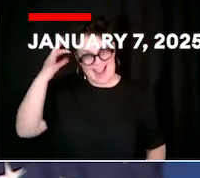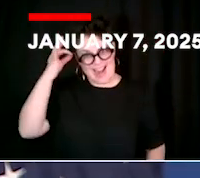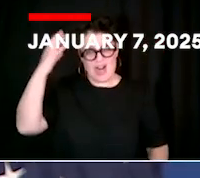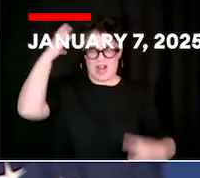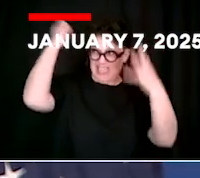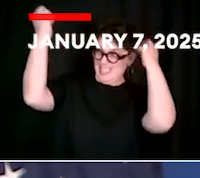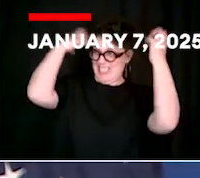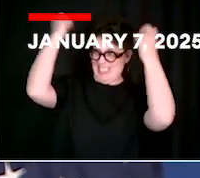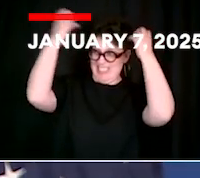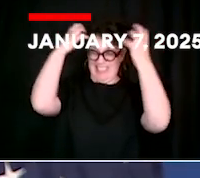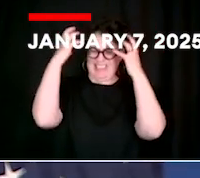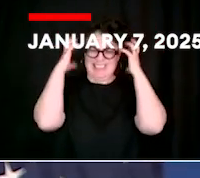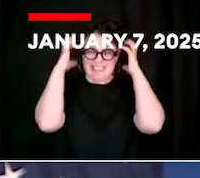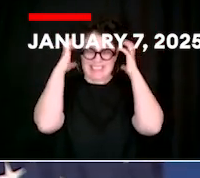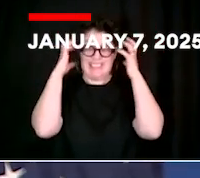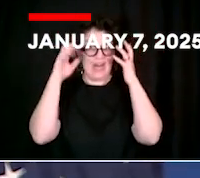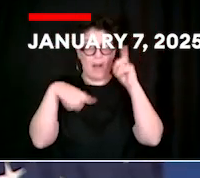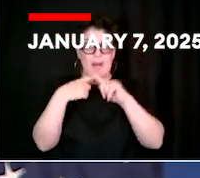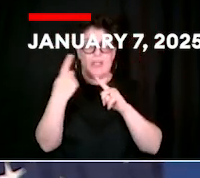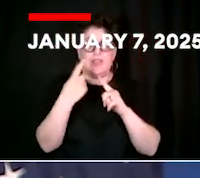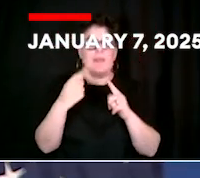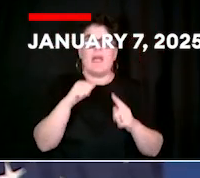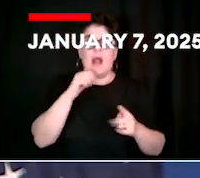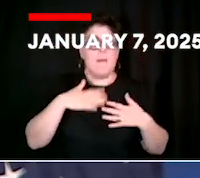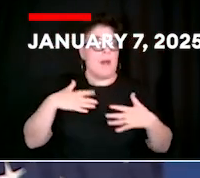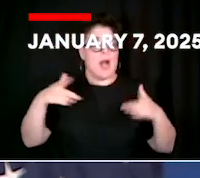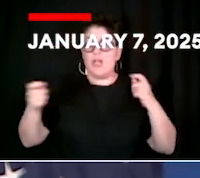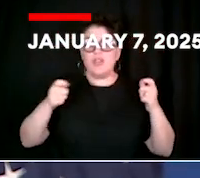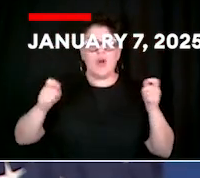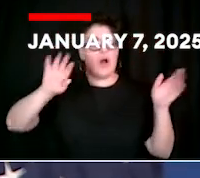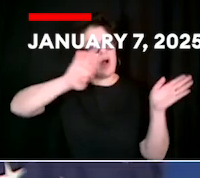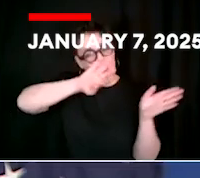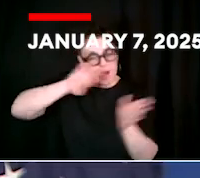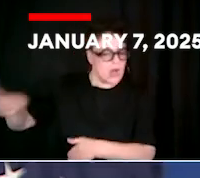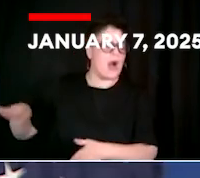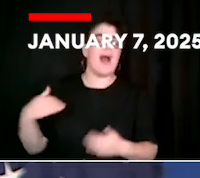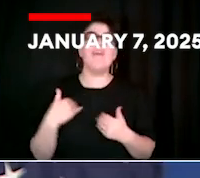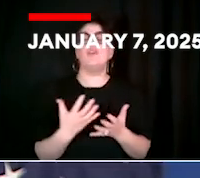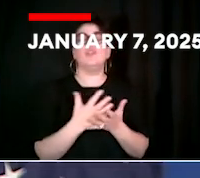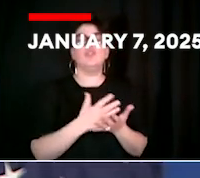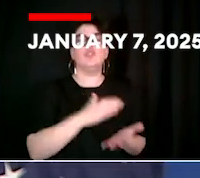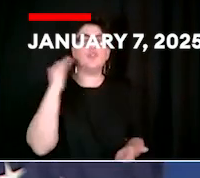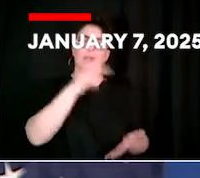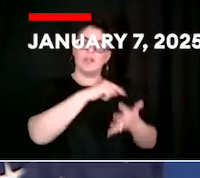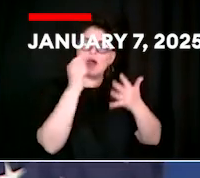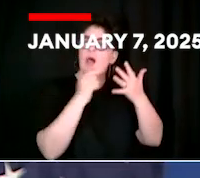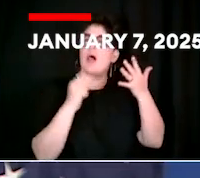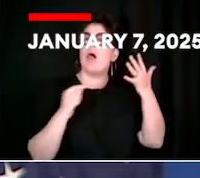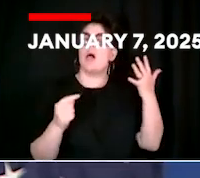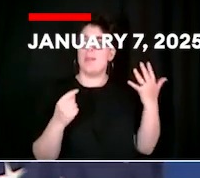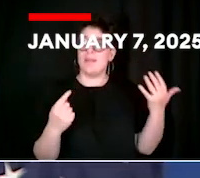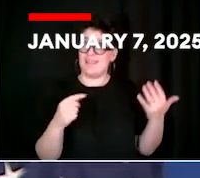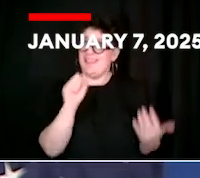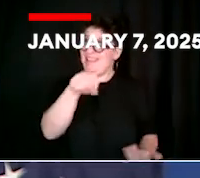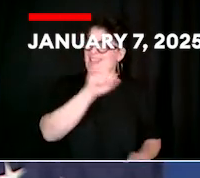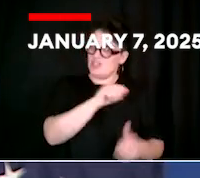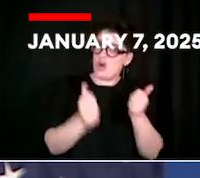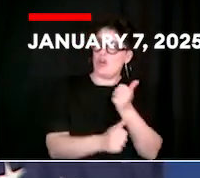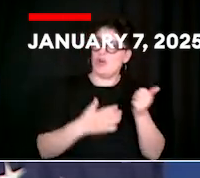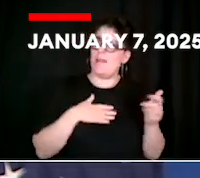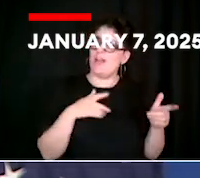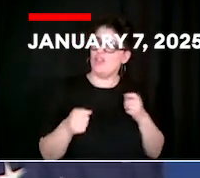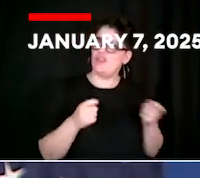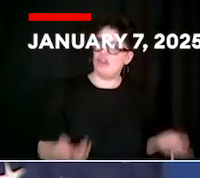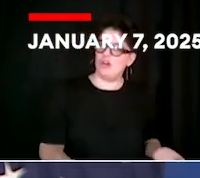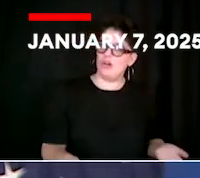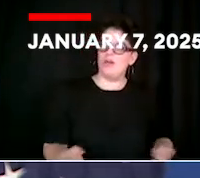control? There's too much I have to do within my control. There are parts of government that must deal with the MTA. That